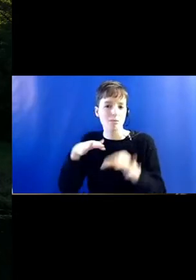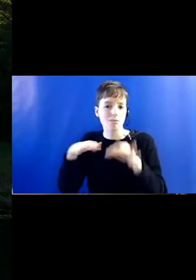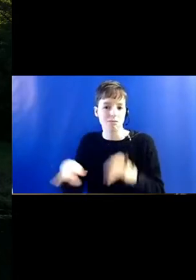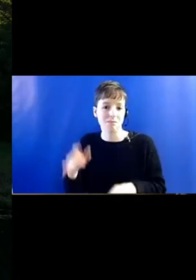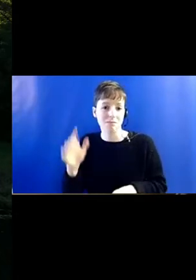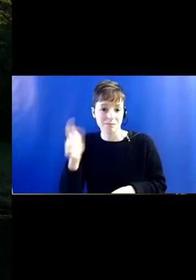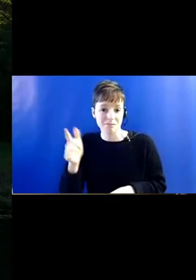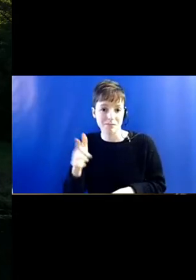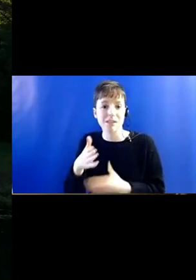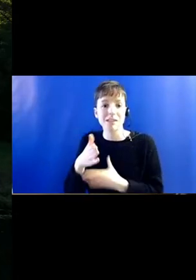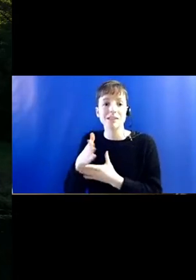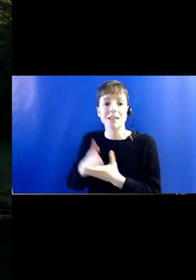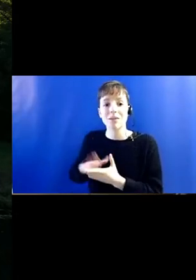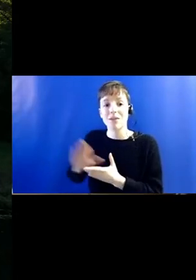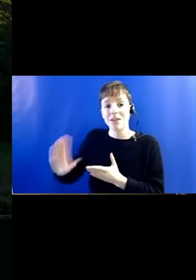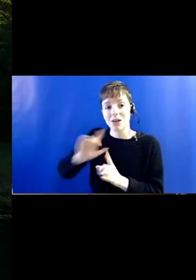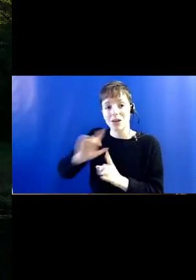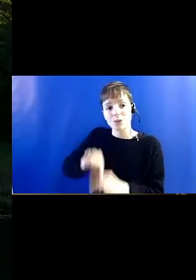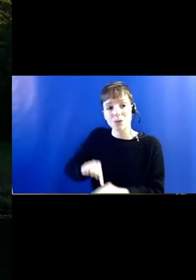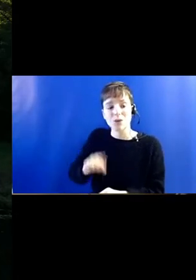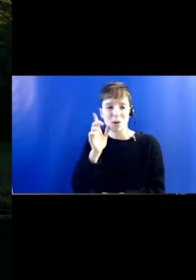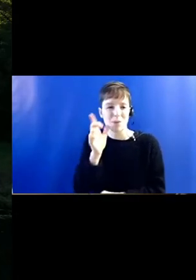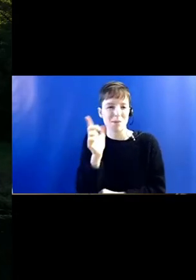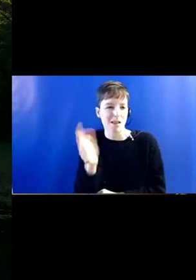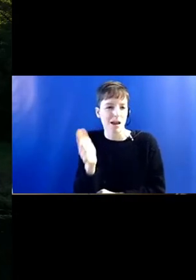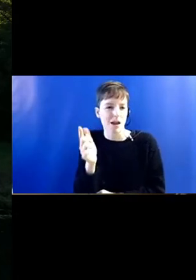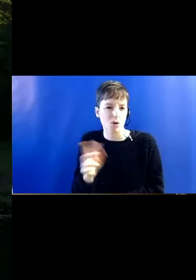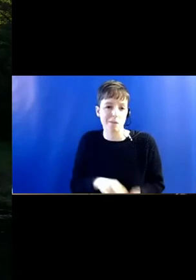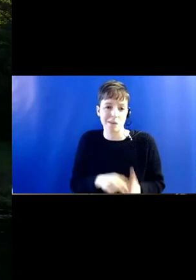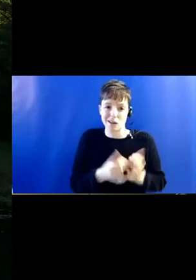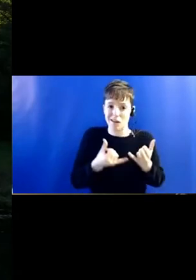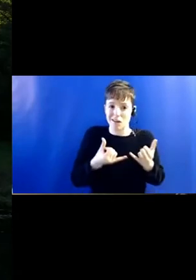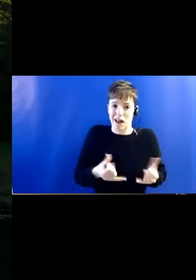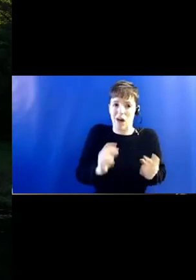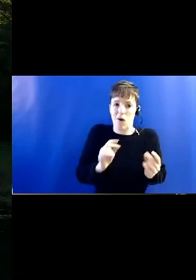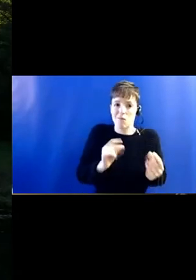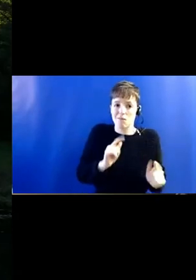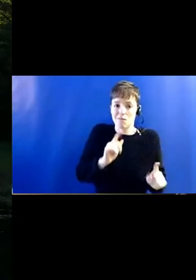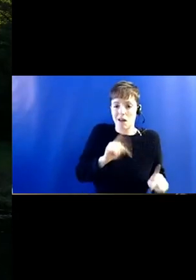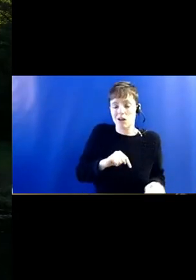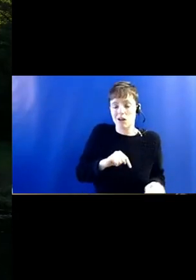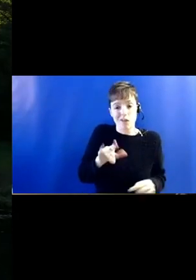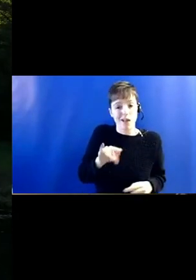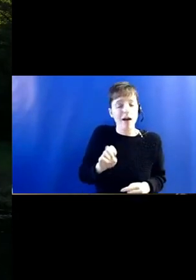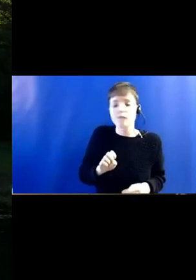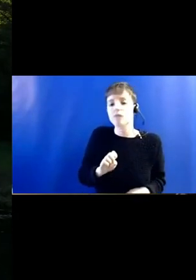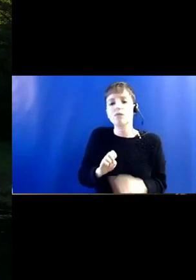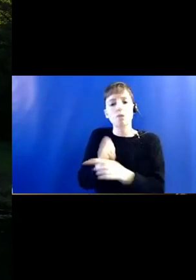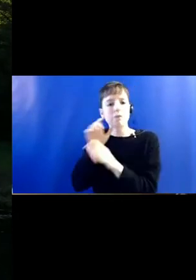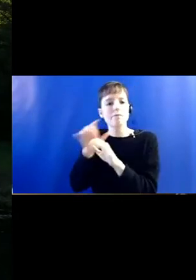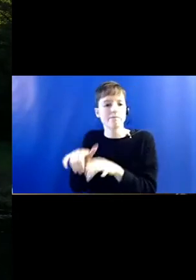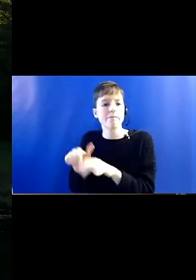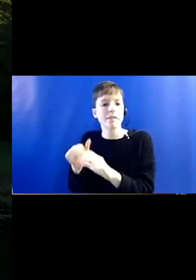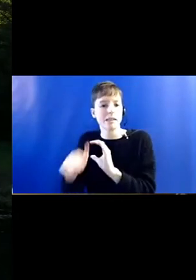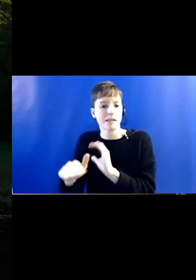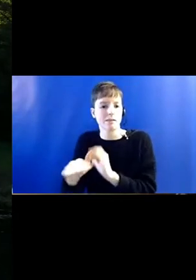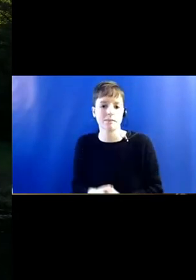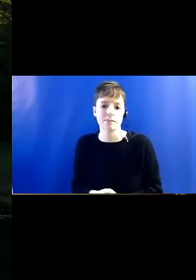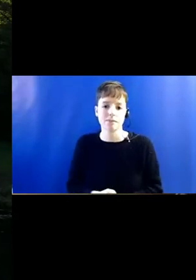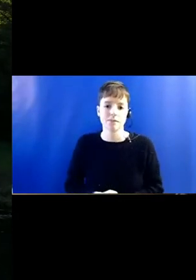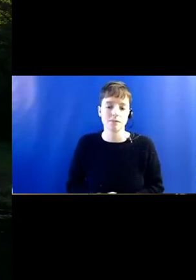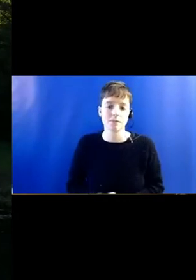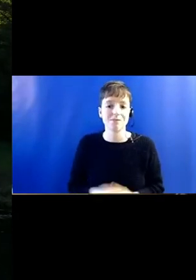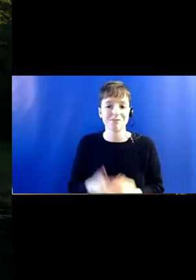questions will be sent out later instead of answered in the immediate live interactions. Due to the